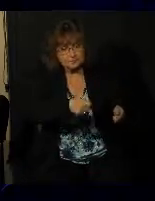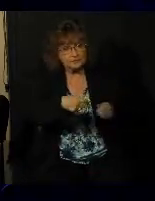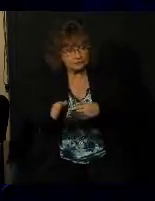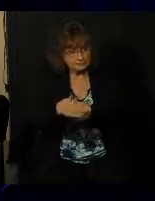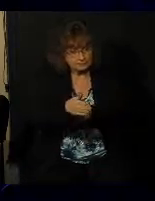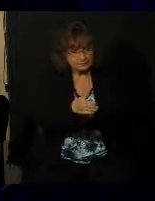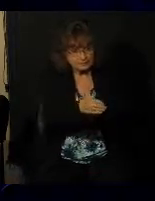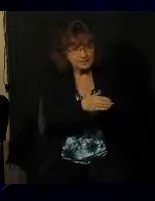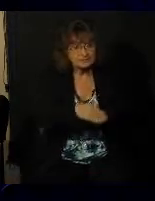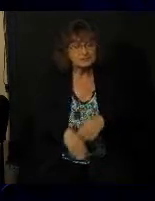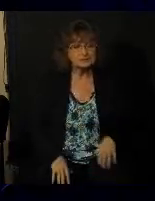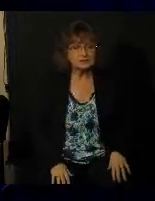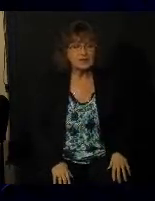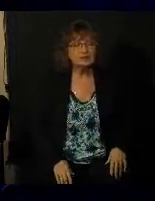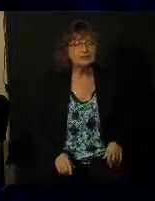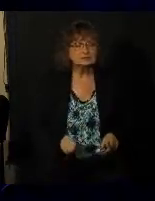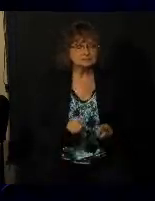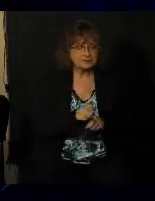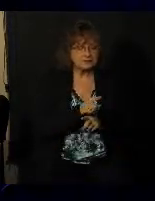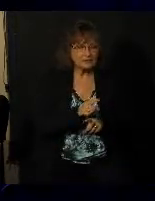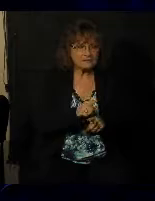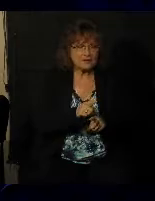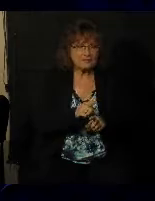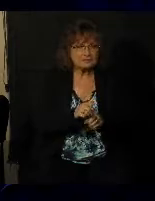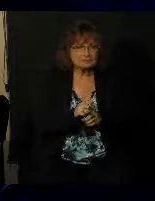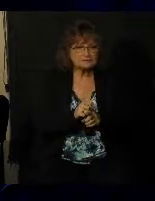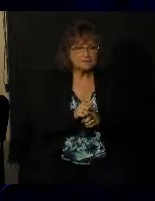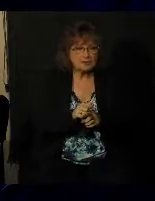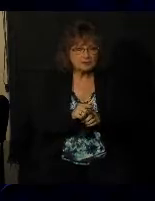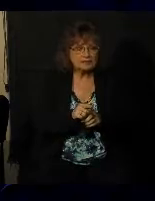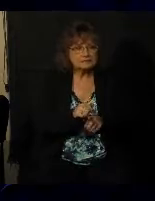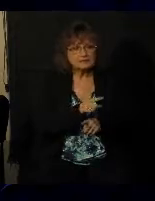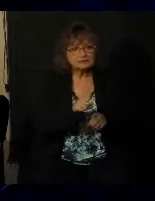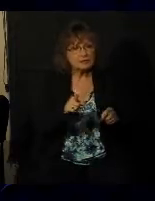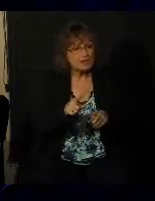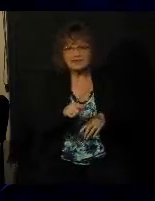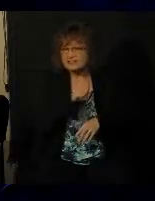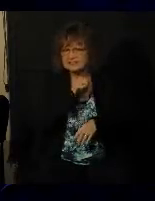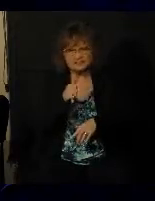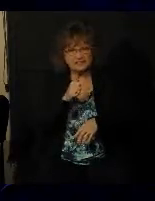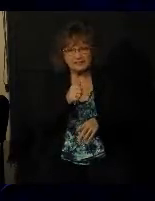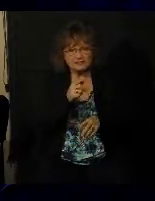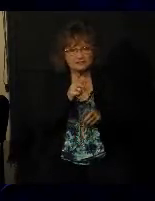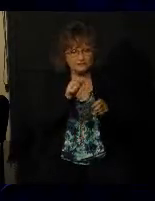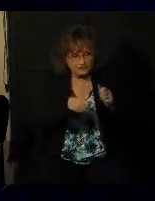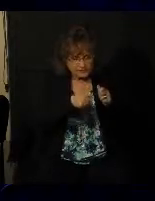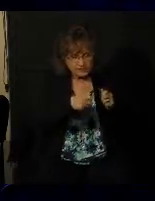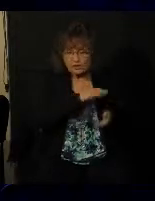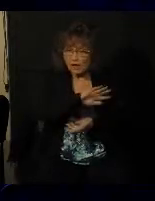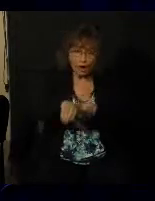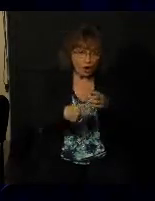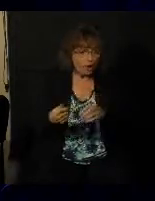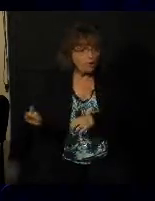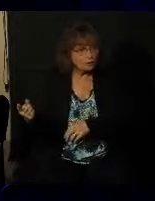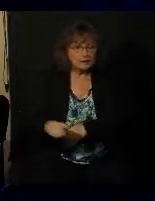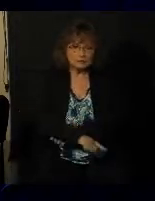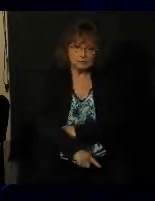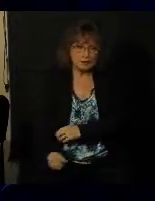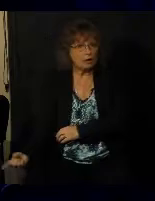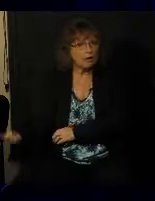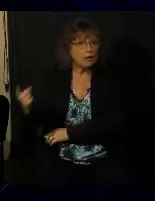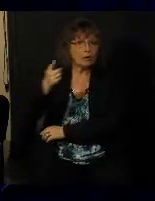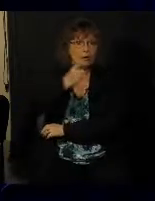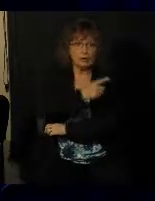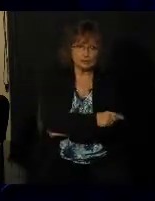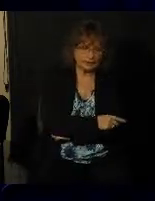one. We can't go home empty-handed." Said, "Your mom will laugh us." So we stopped. It was the one-on-one time